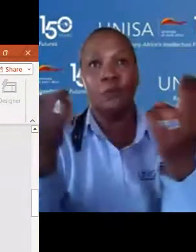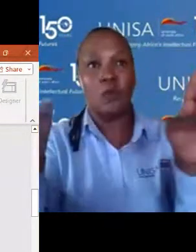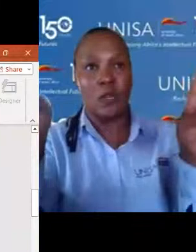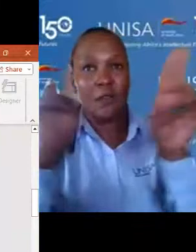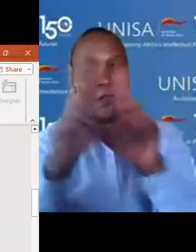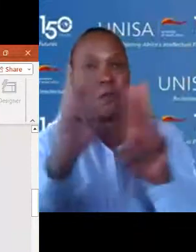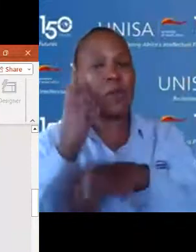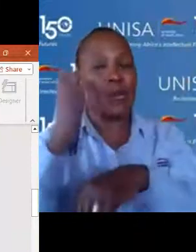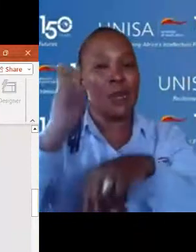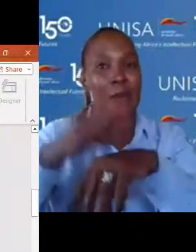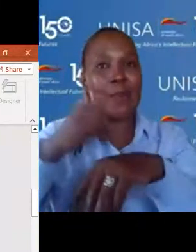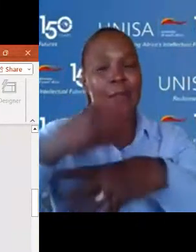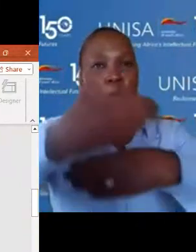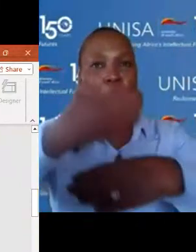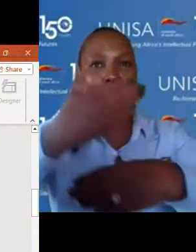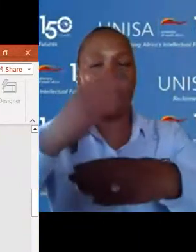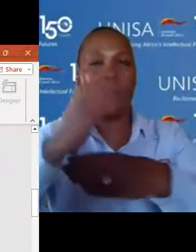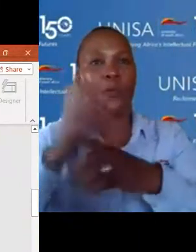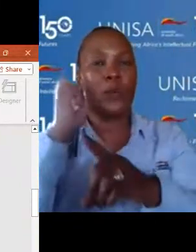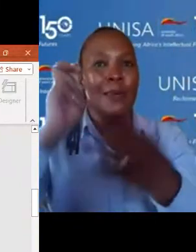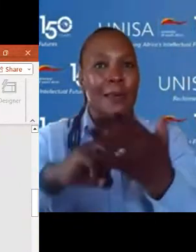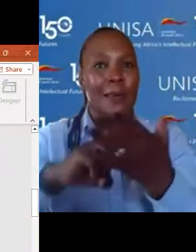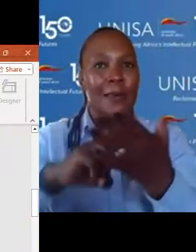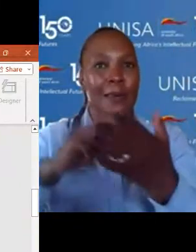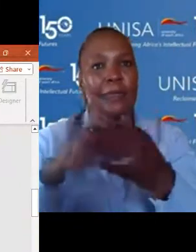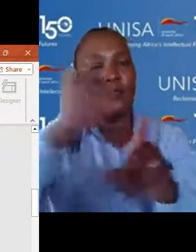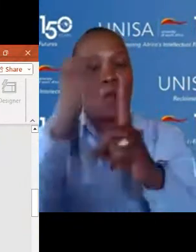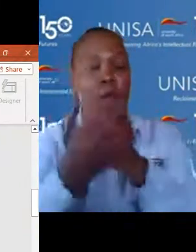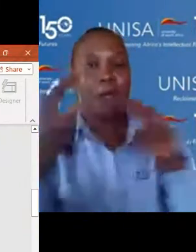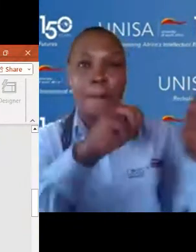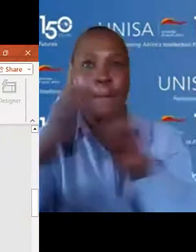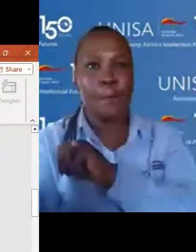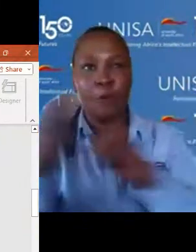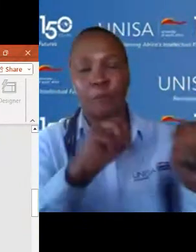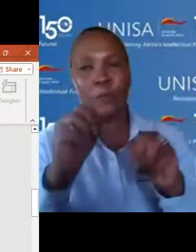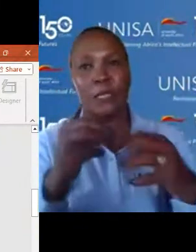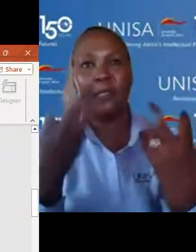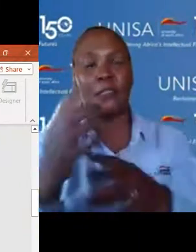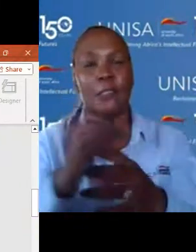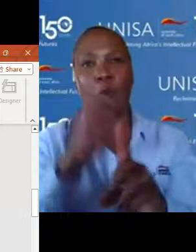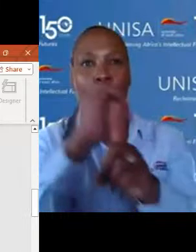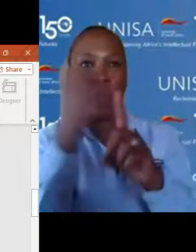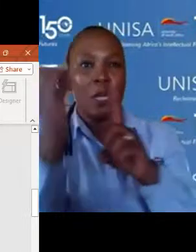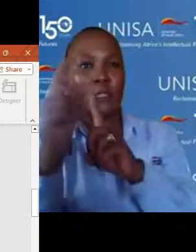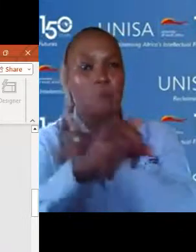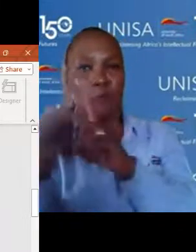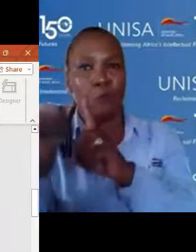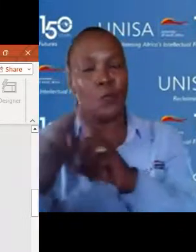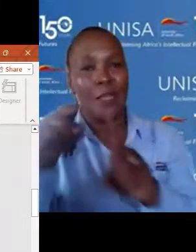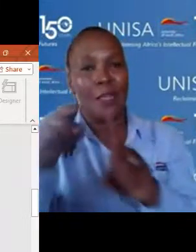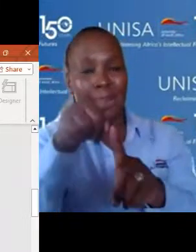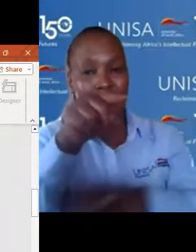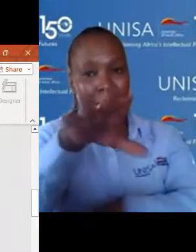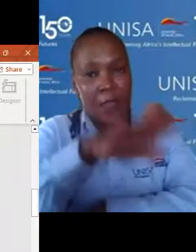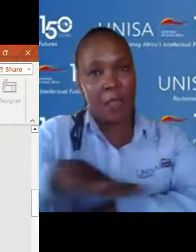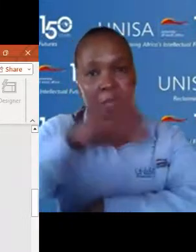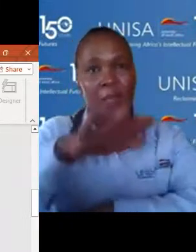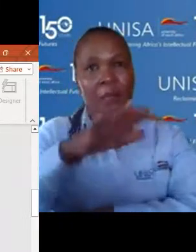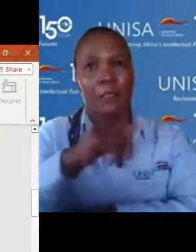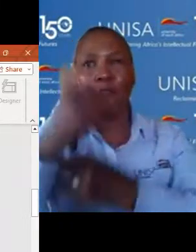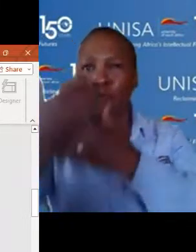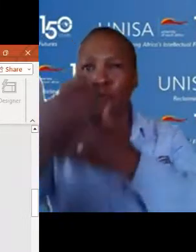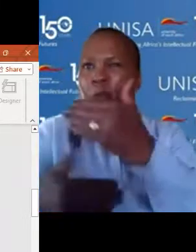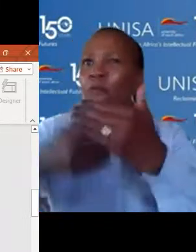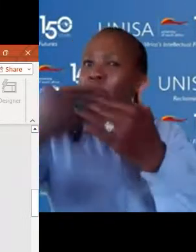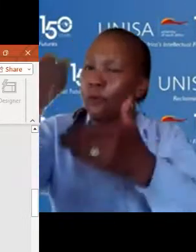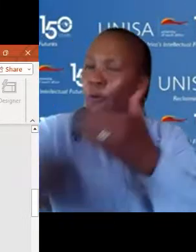you need an orientation and mobility to orientate you in that particular area. So it goes on and on and on.